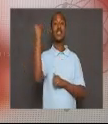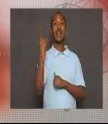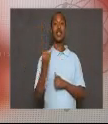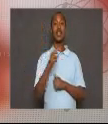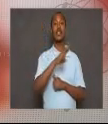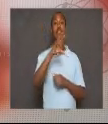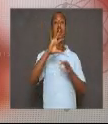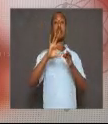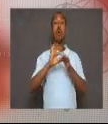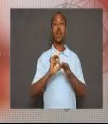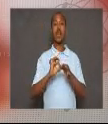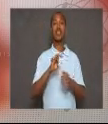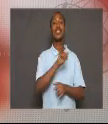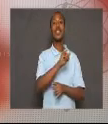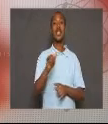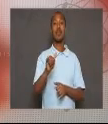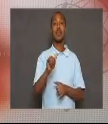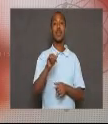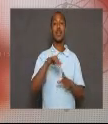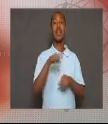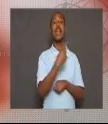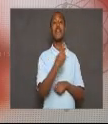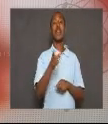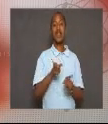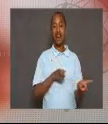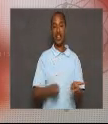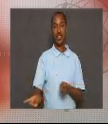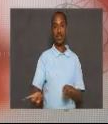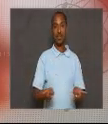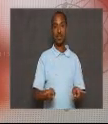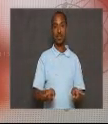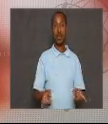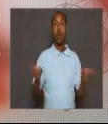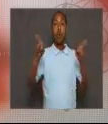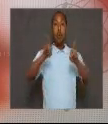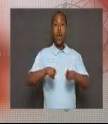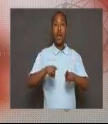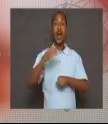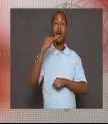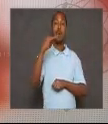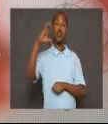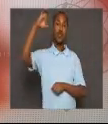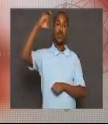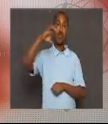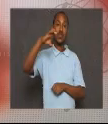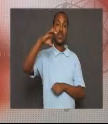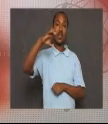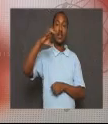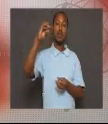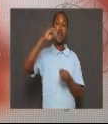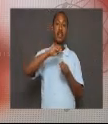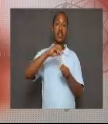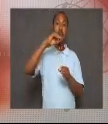bonding is the same in every direction. When an amount of force is placed on a